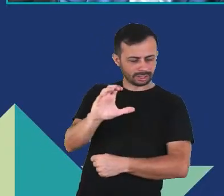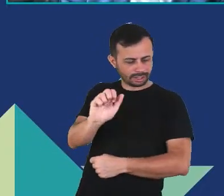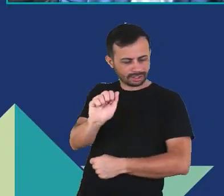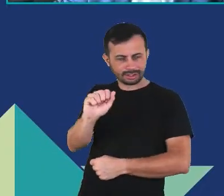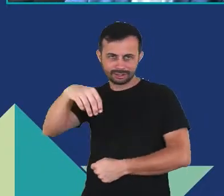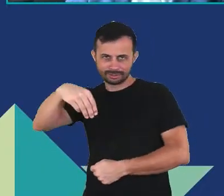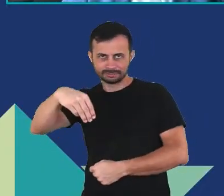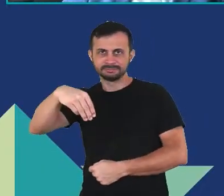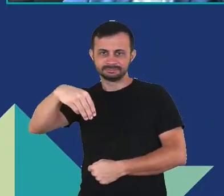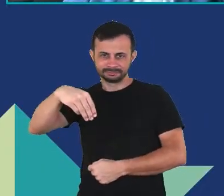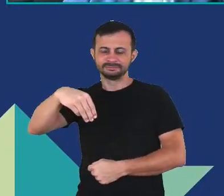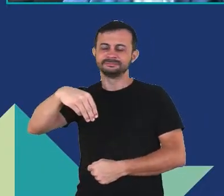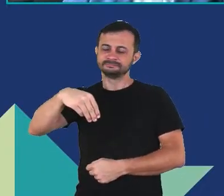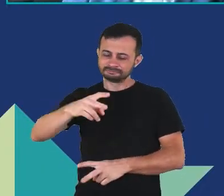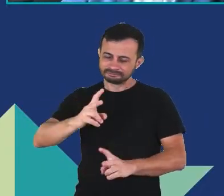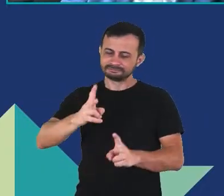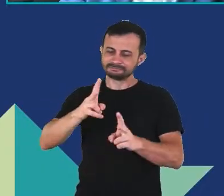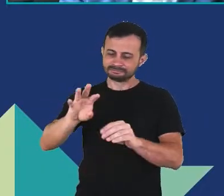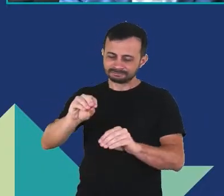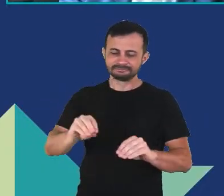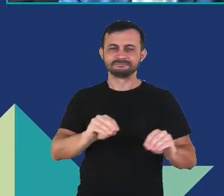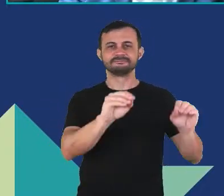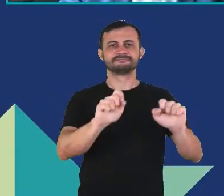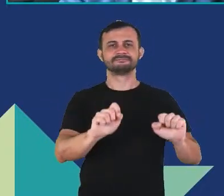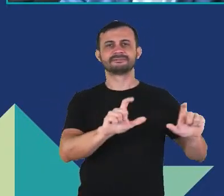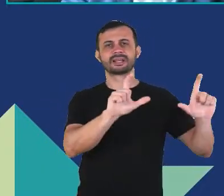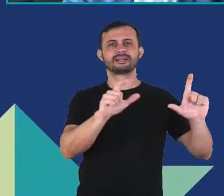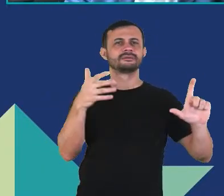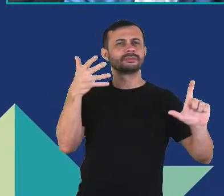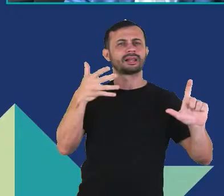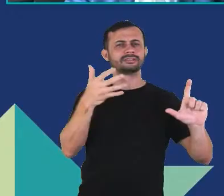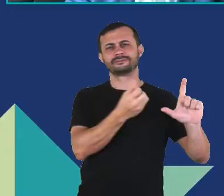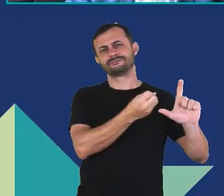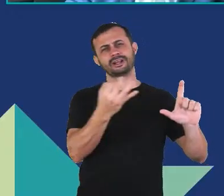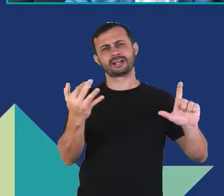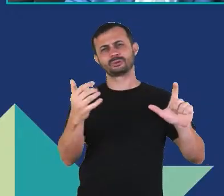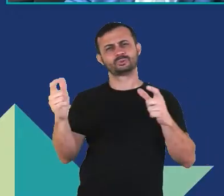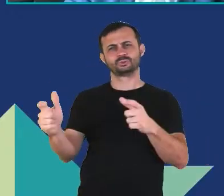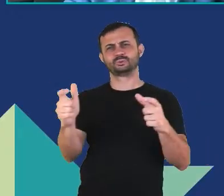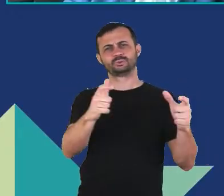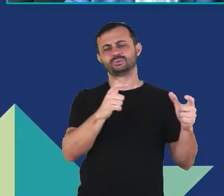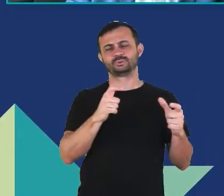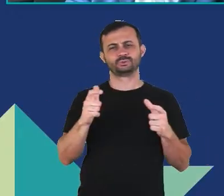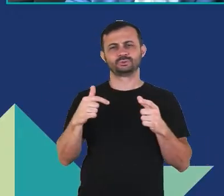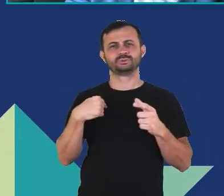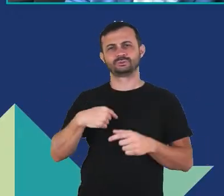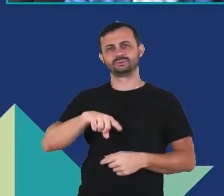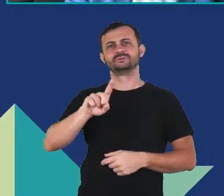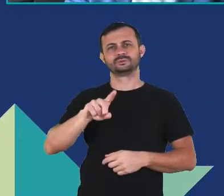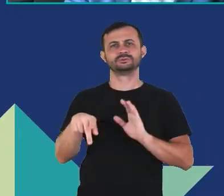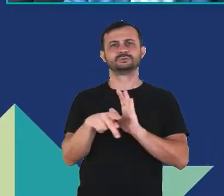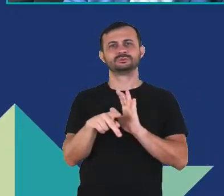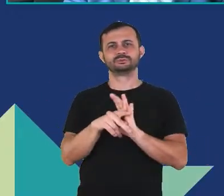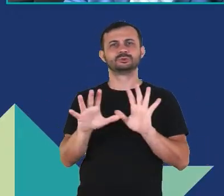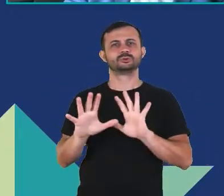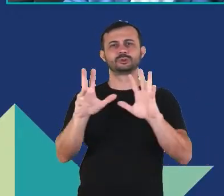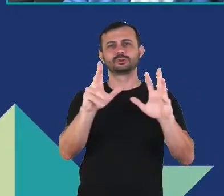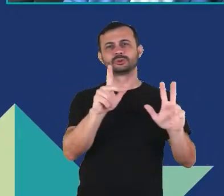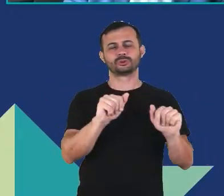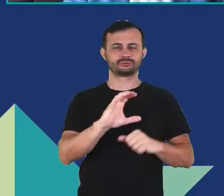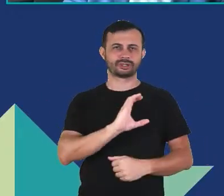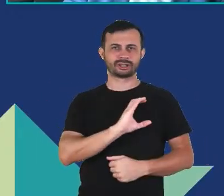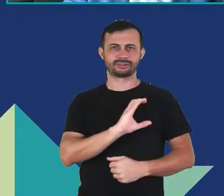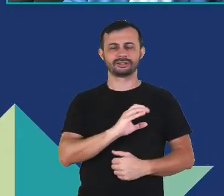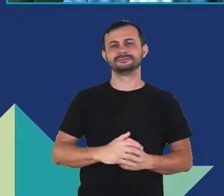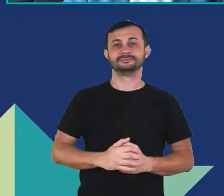across many sections of Canadian Institute of Mining across Canada. And I think this